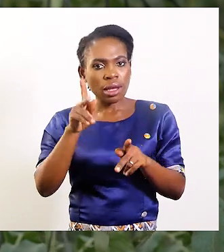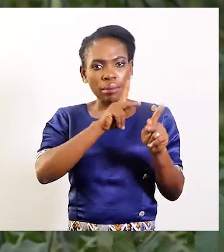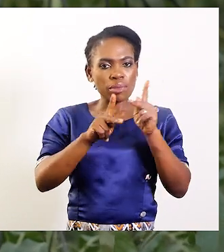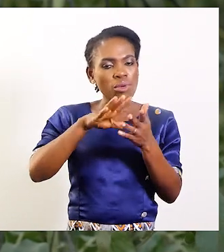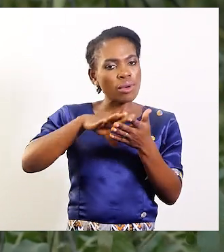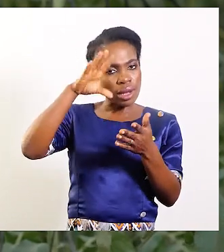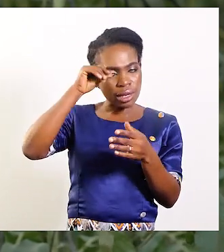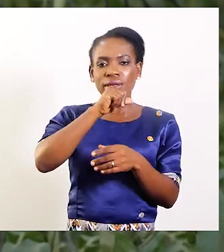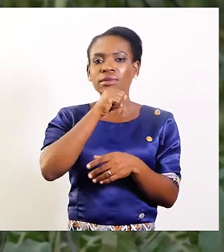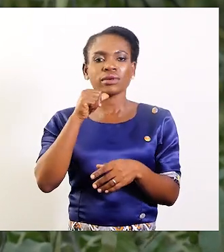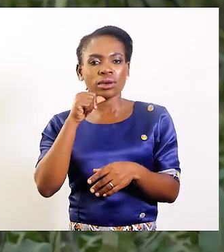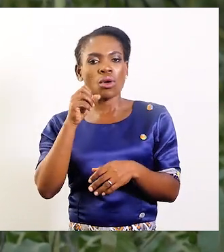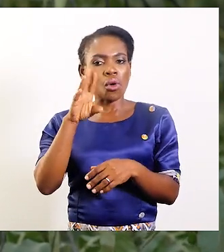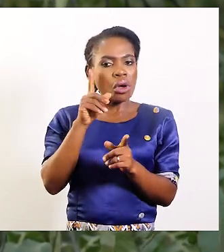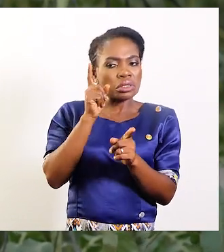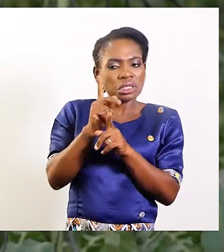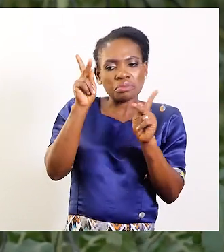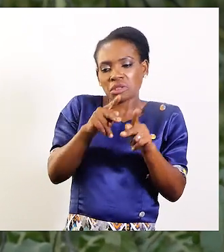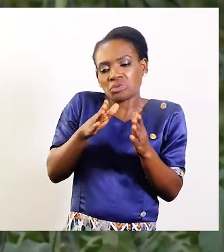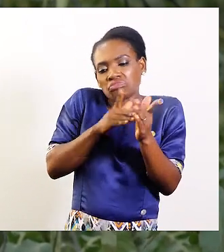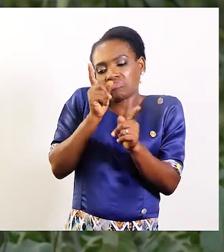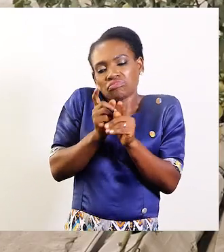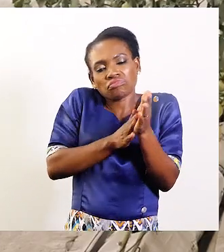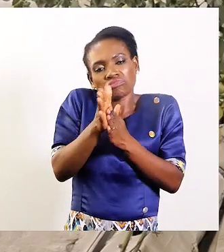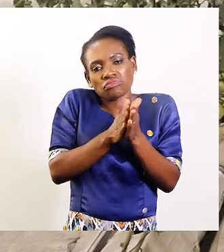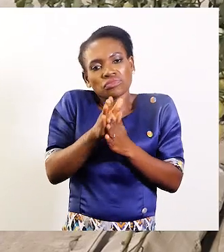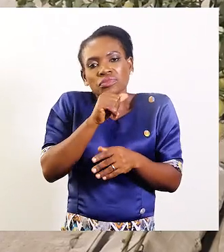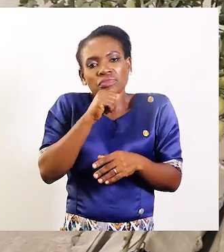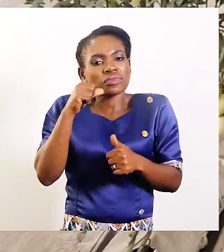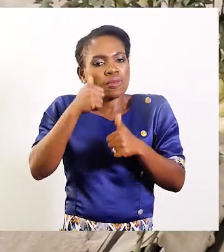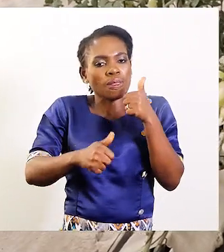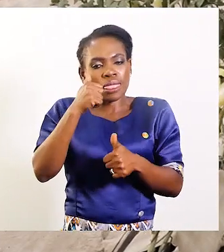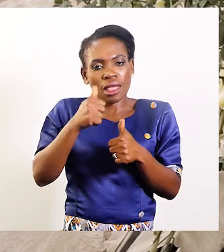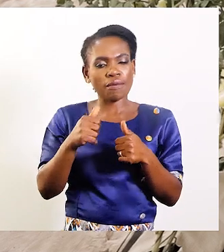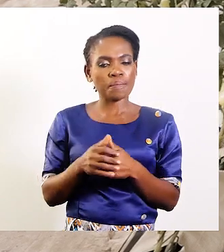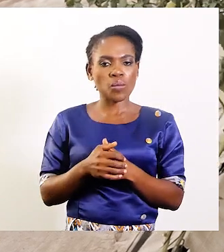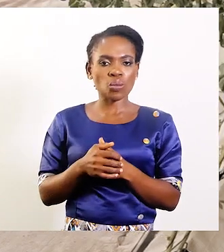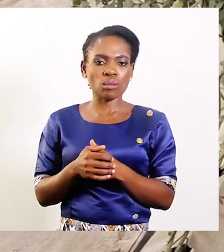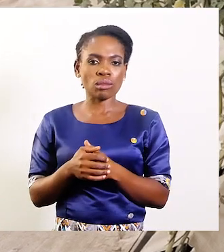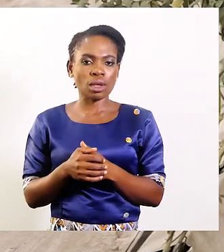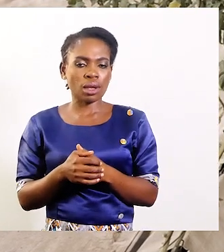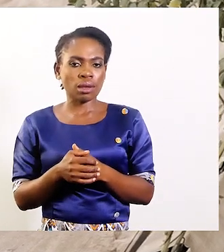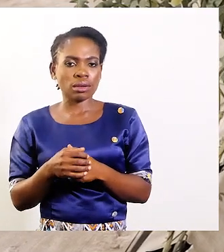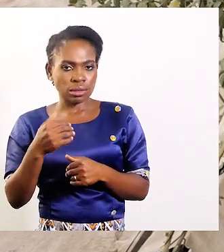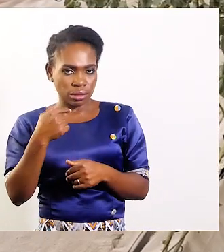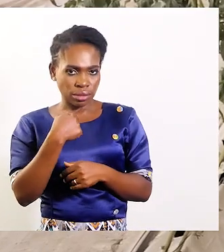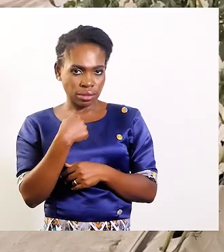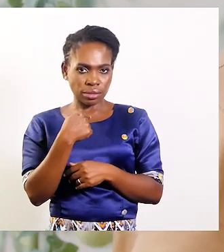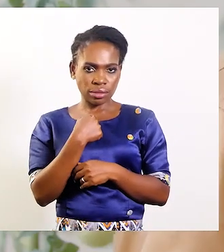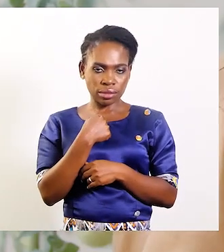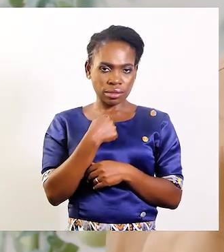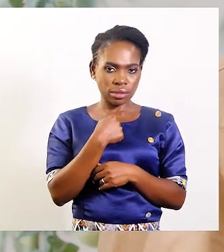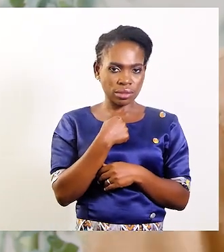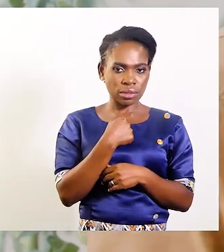studied Agric, or people who are just generally interested in Agric? So it's diverse. I read geography in